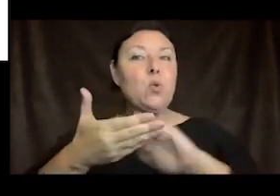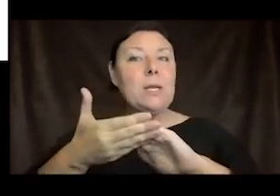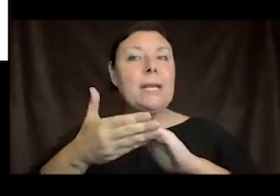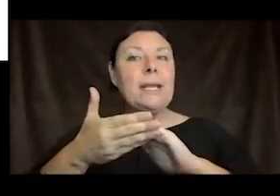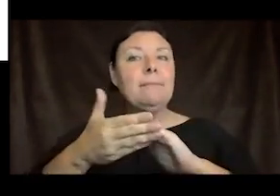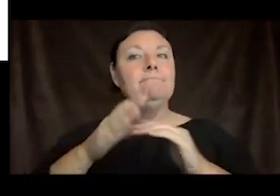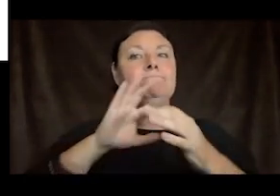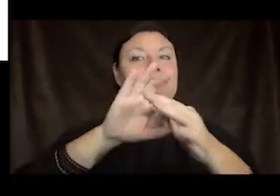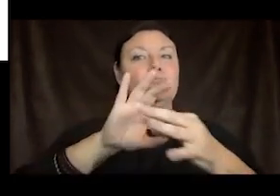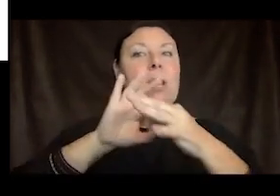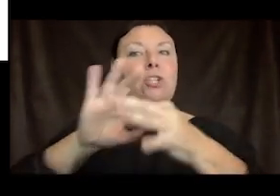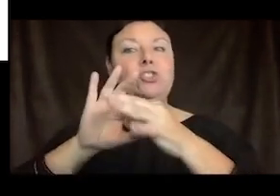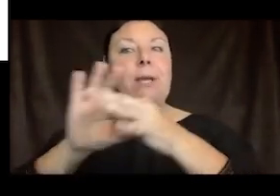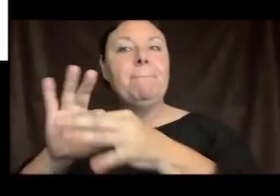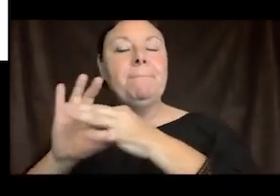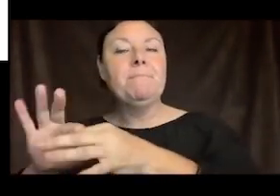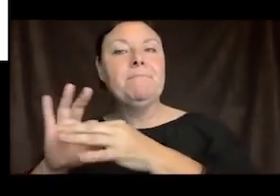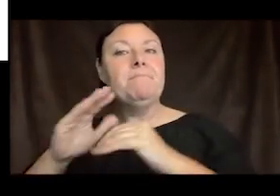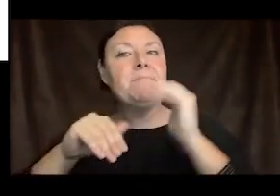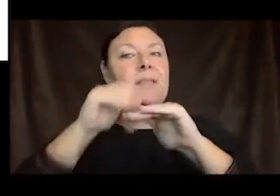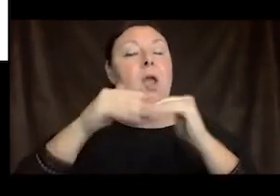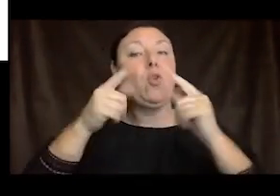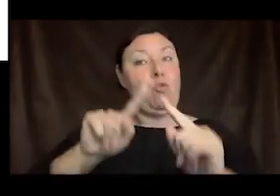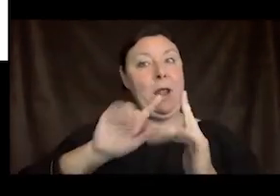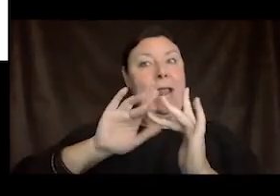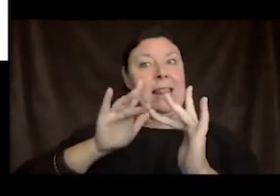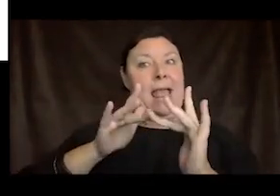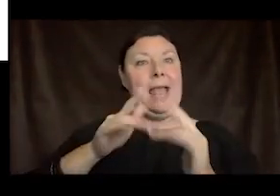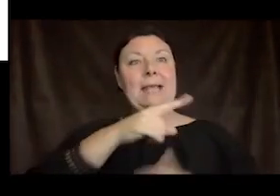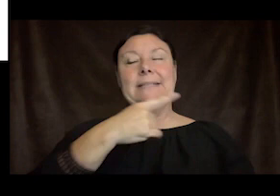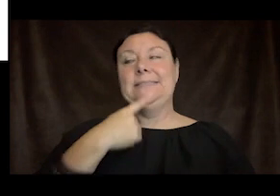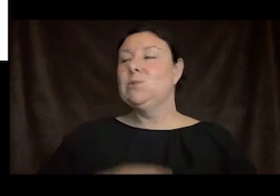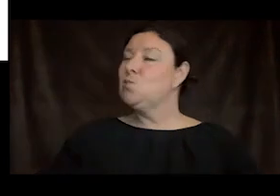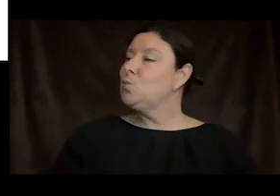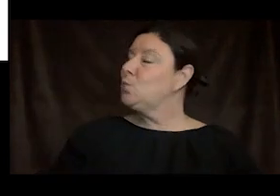in preparation for when we're online? Yeah, that's